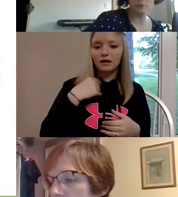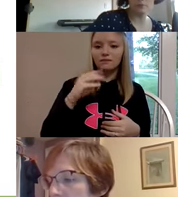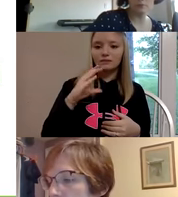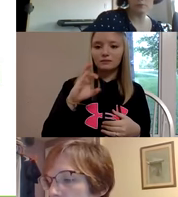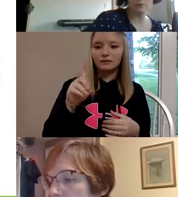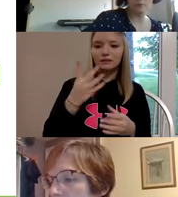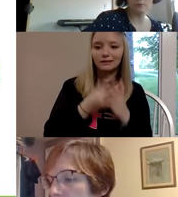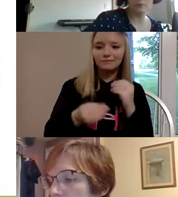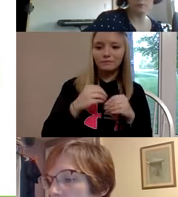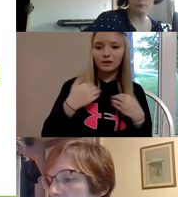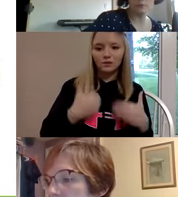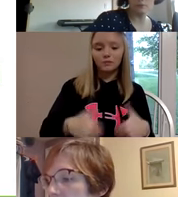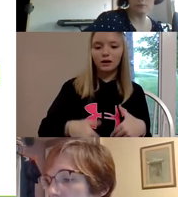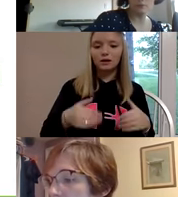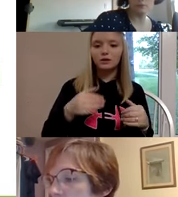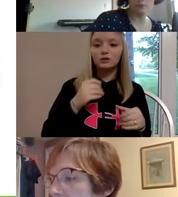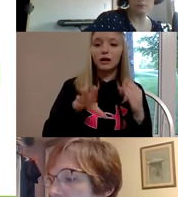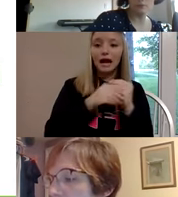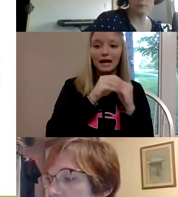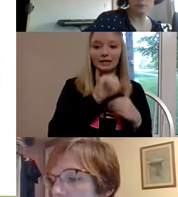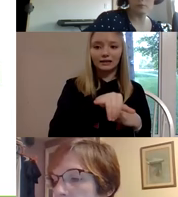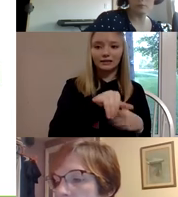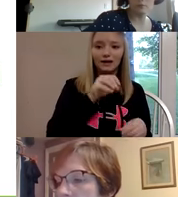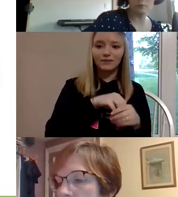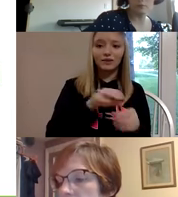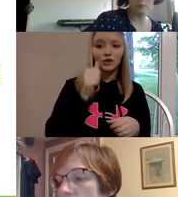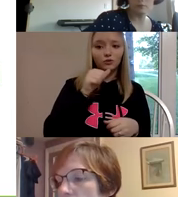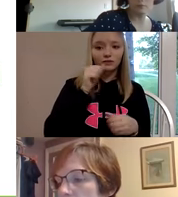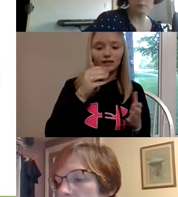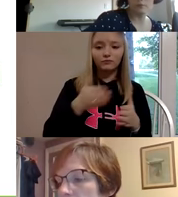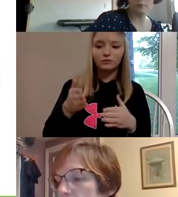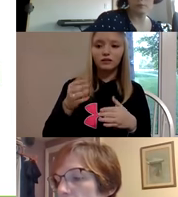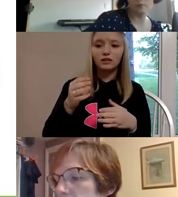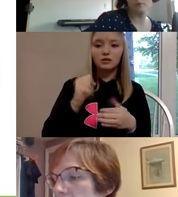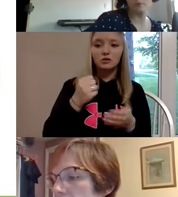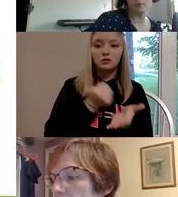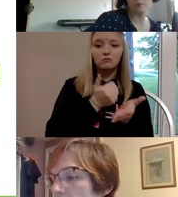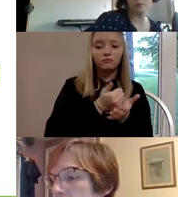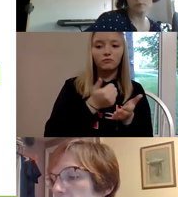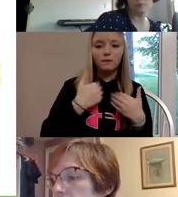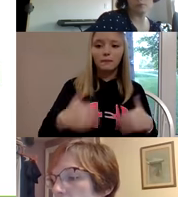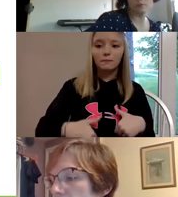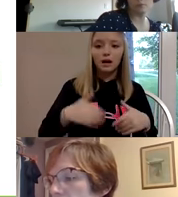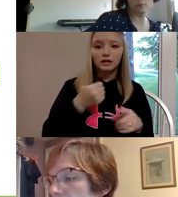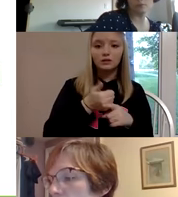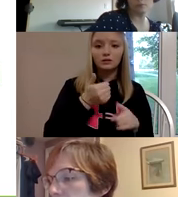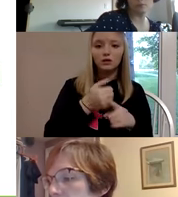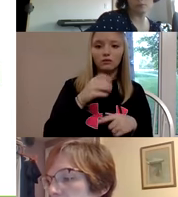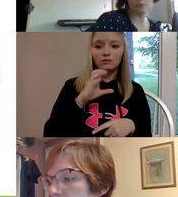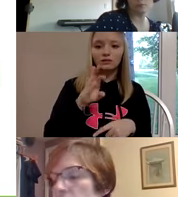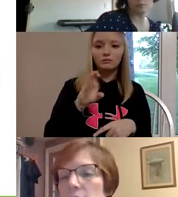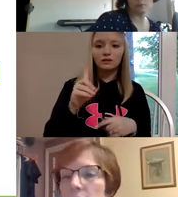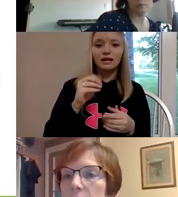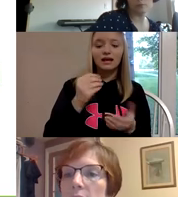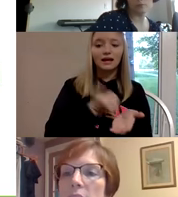into your daily routine, the theory is suggesting, could augment the body's own cannabinoids and help the endocannabinoid